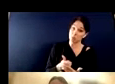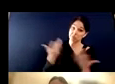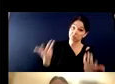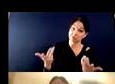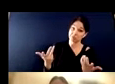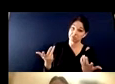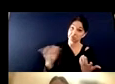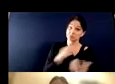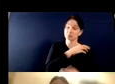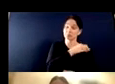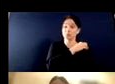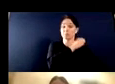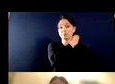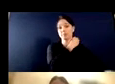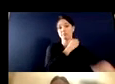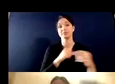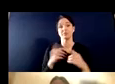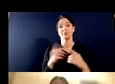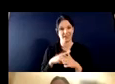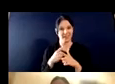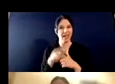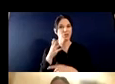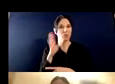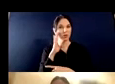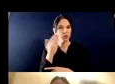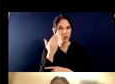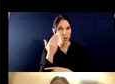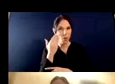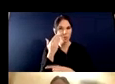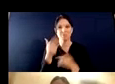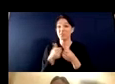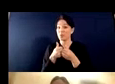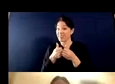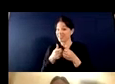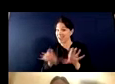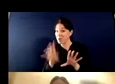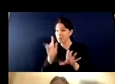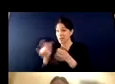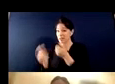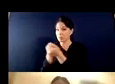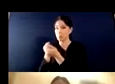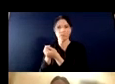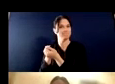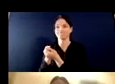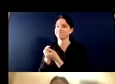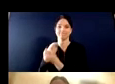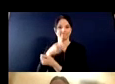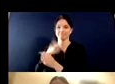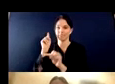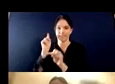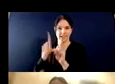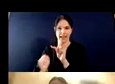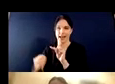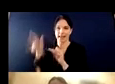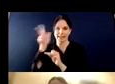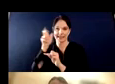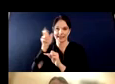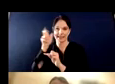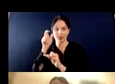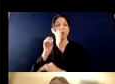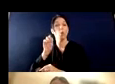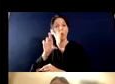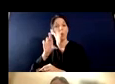me, in which case you'll know that without amplification, they're not going to be able to hear or produce these